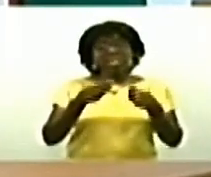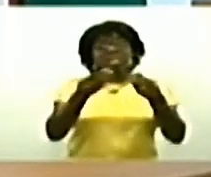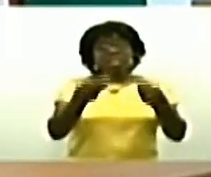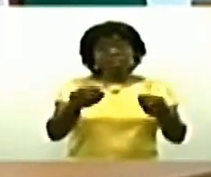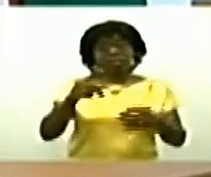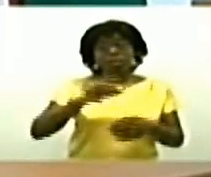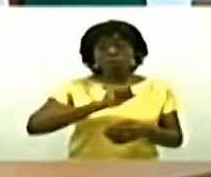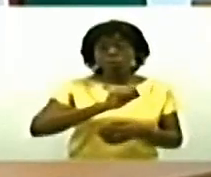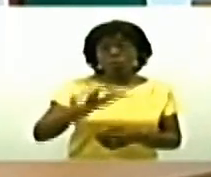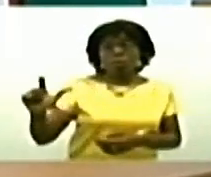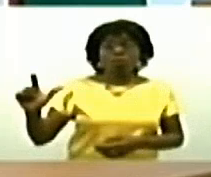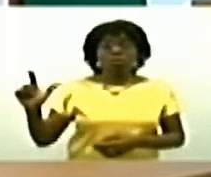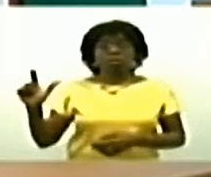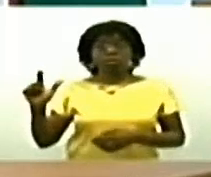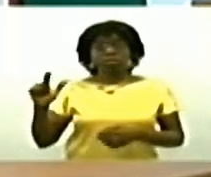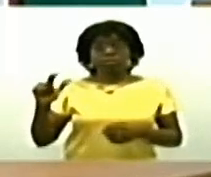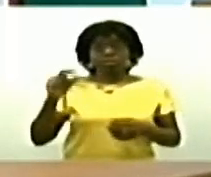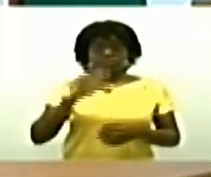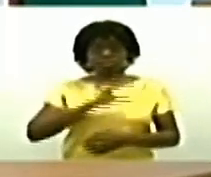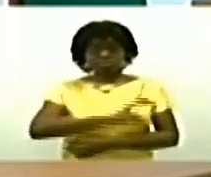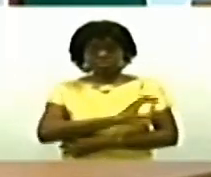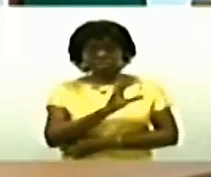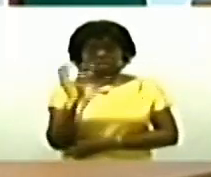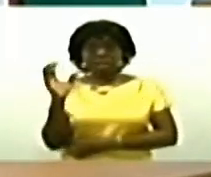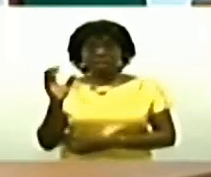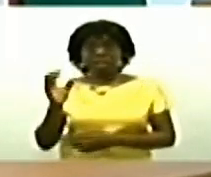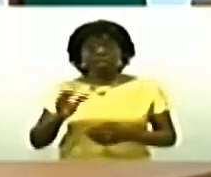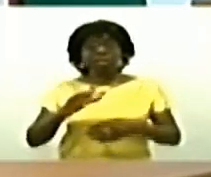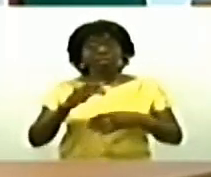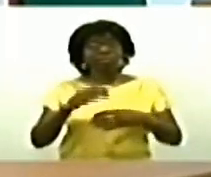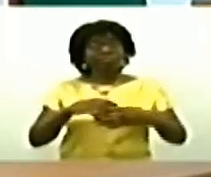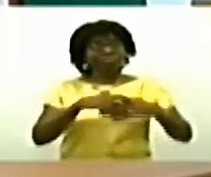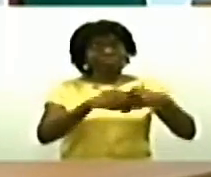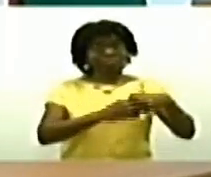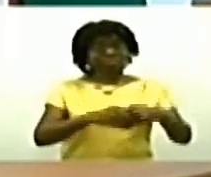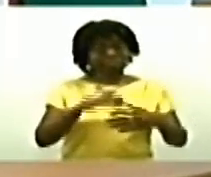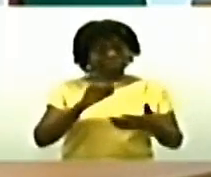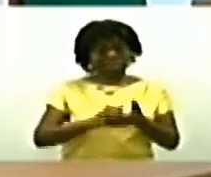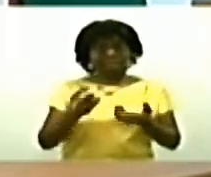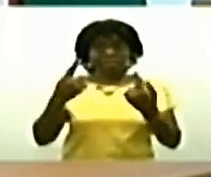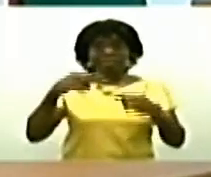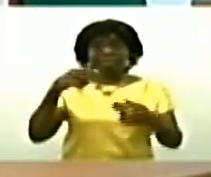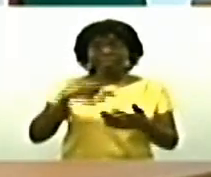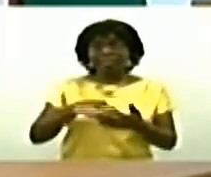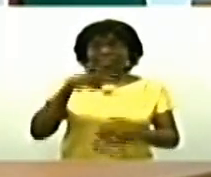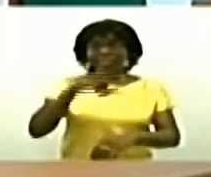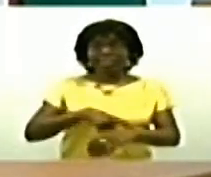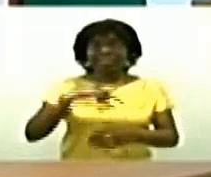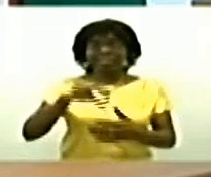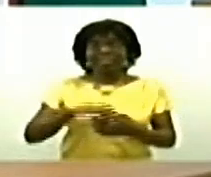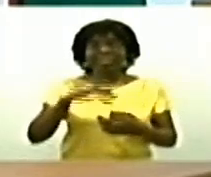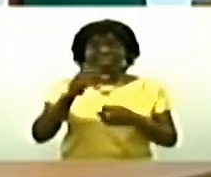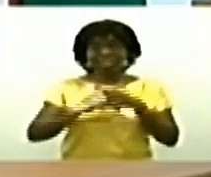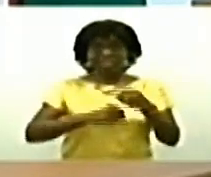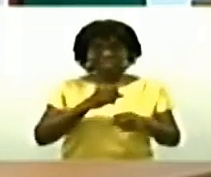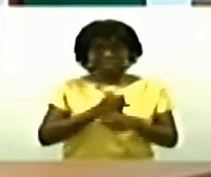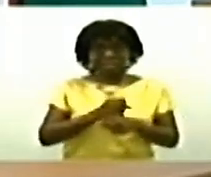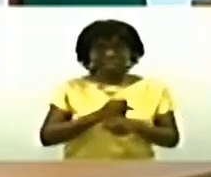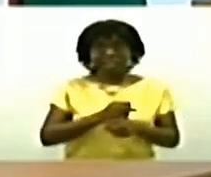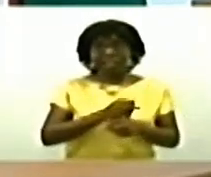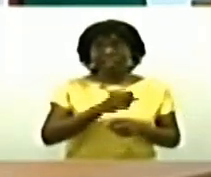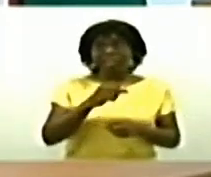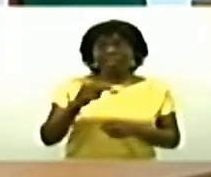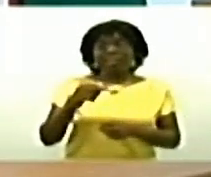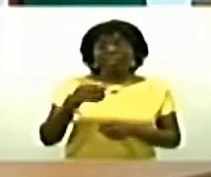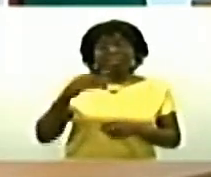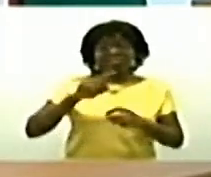the profound Christian greetings that come at this time of the year in respect of the Christian religion. You know, there are